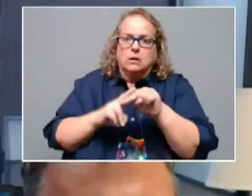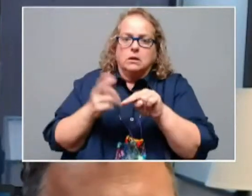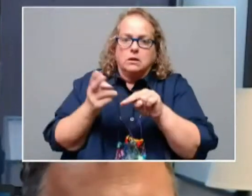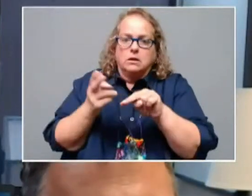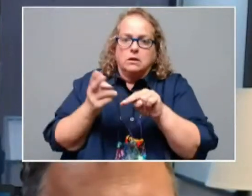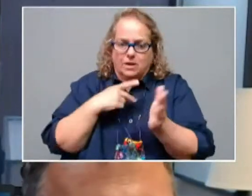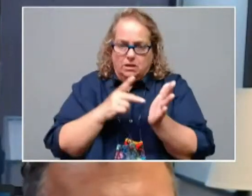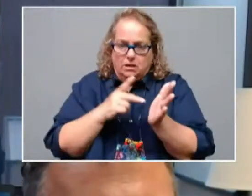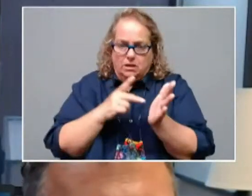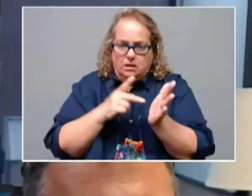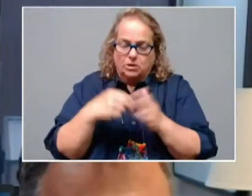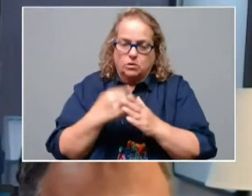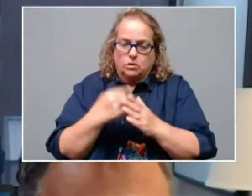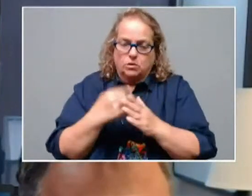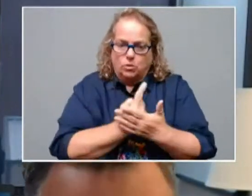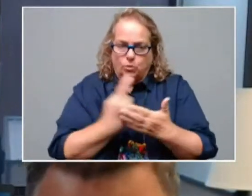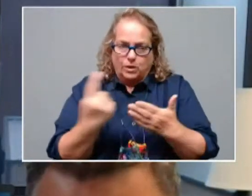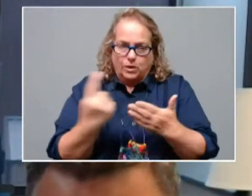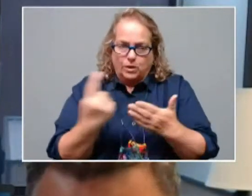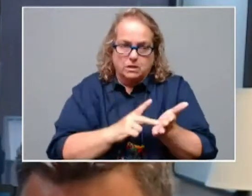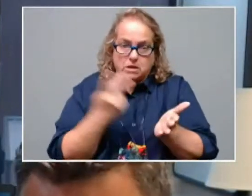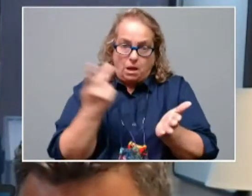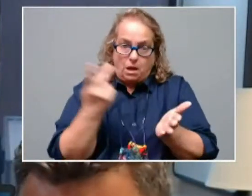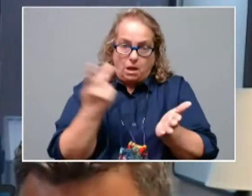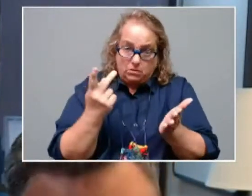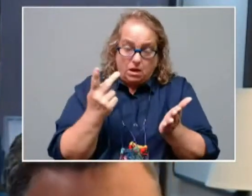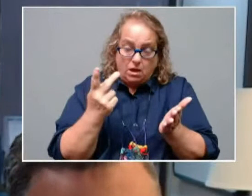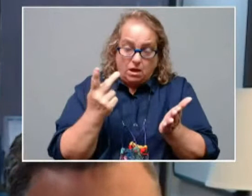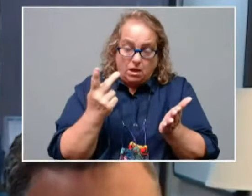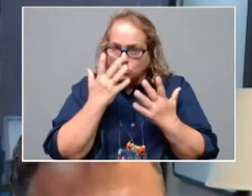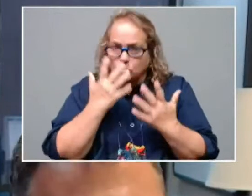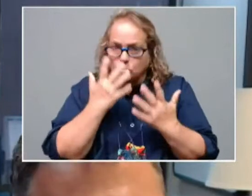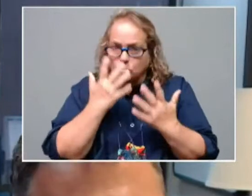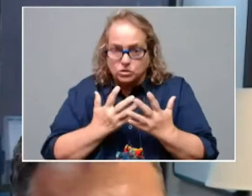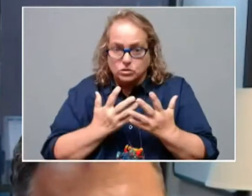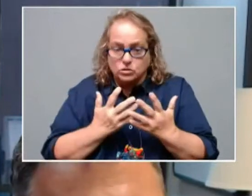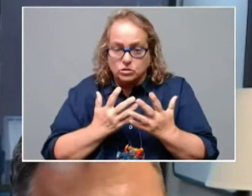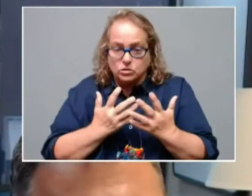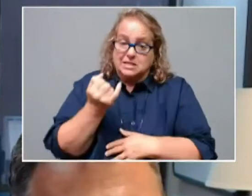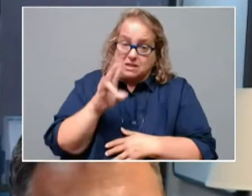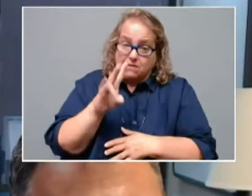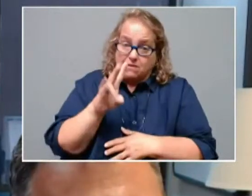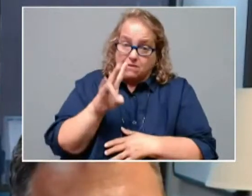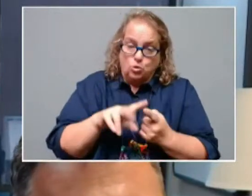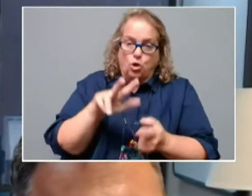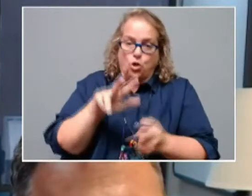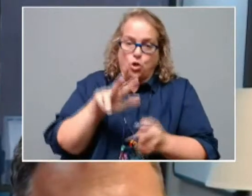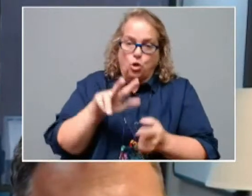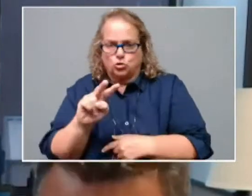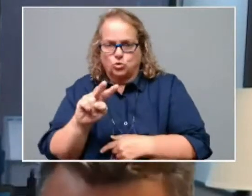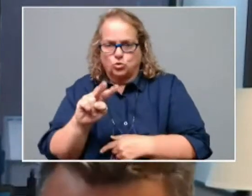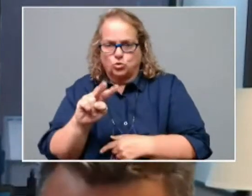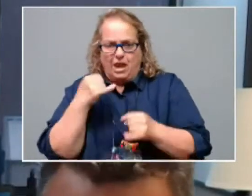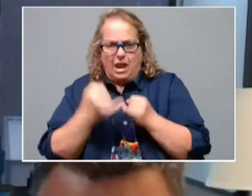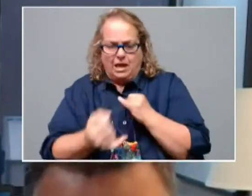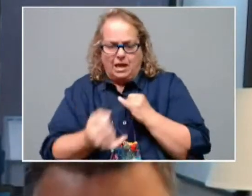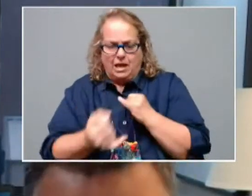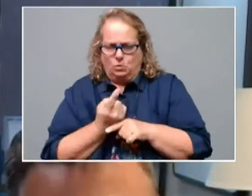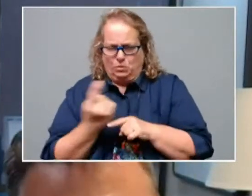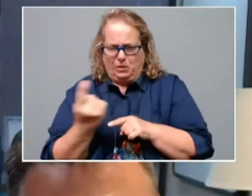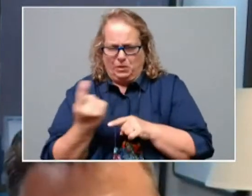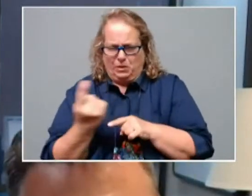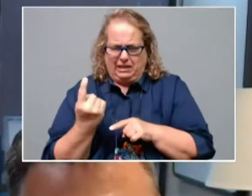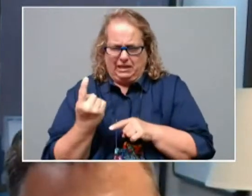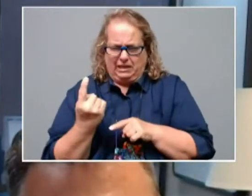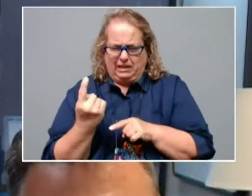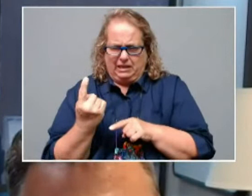week, unfortunately, however. We've gone from 17 to 32 in the last week. And